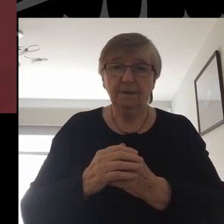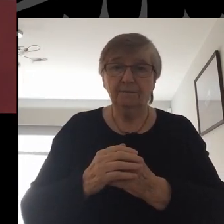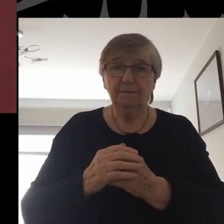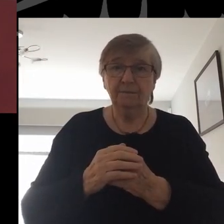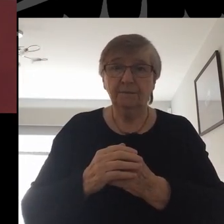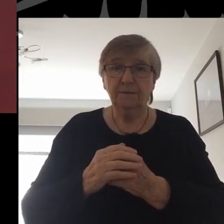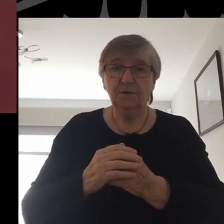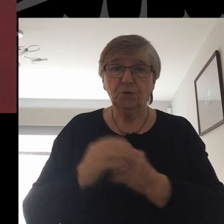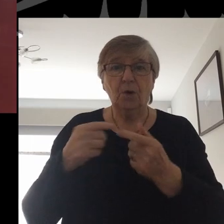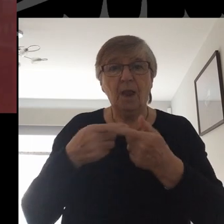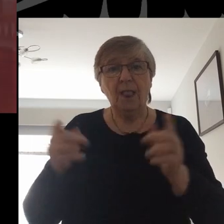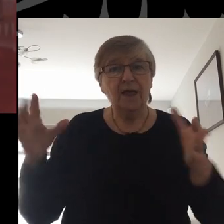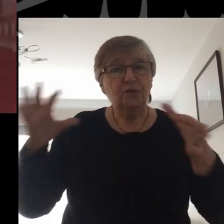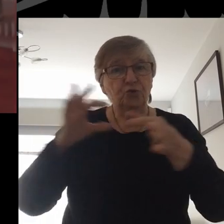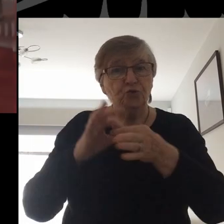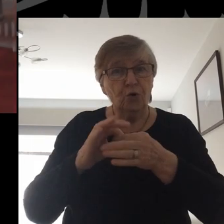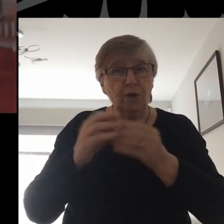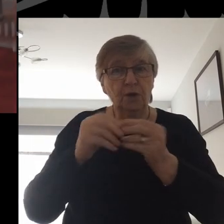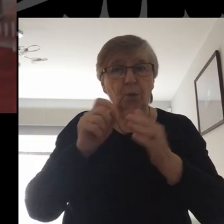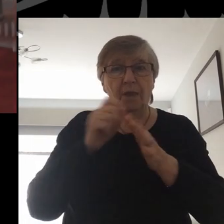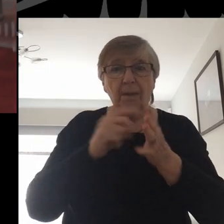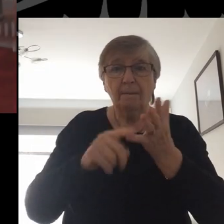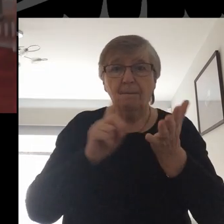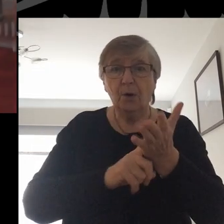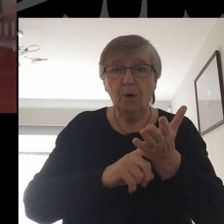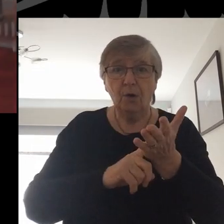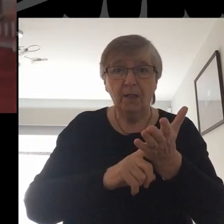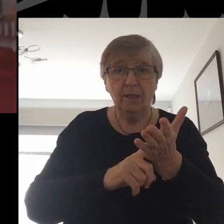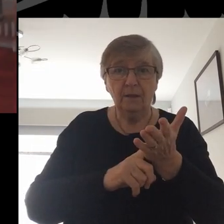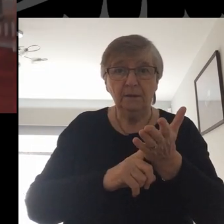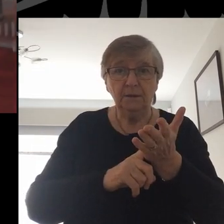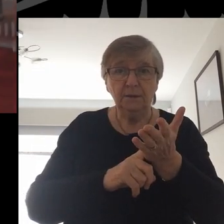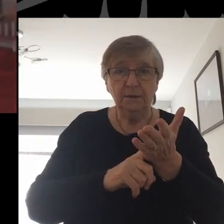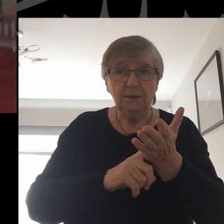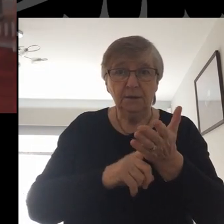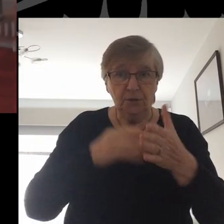So then let's join with the Apostle Paul in being ambassadors.